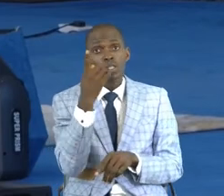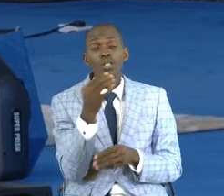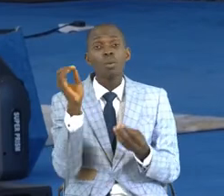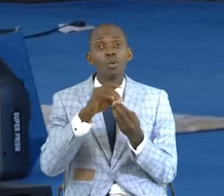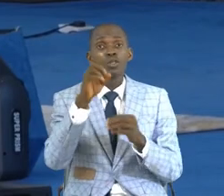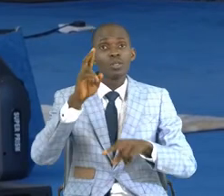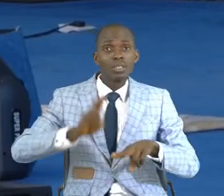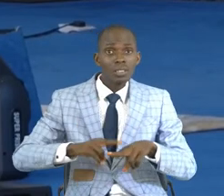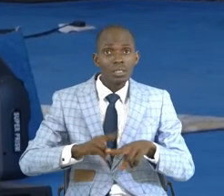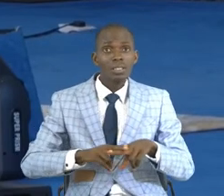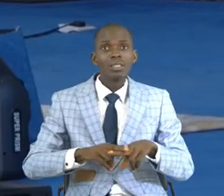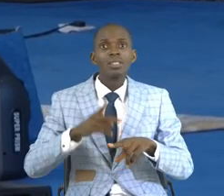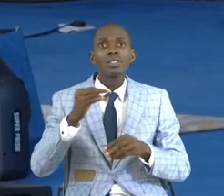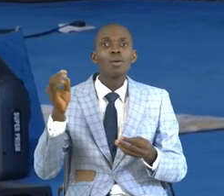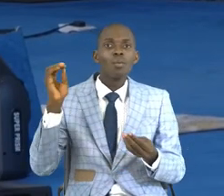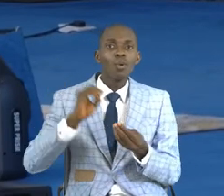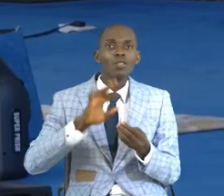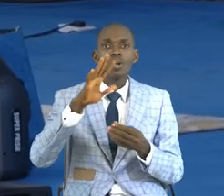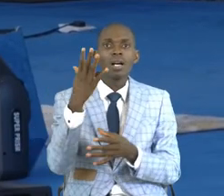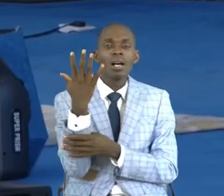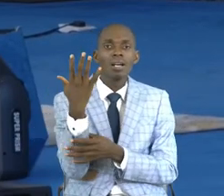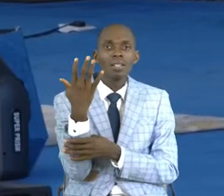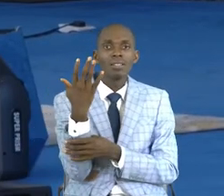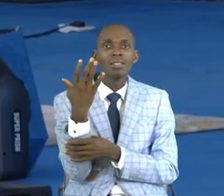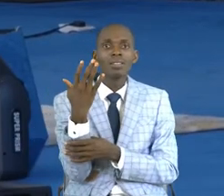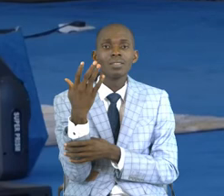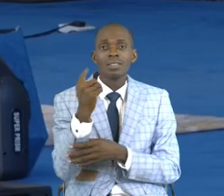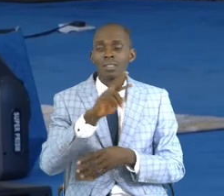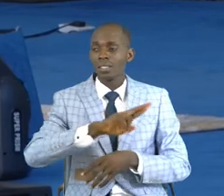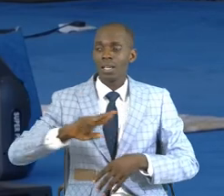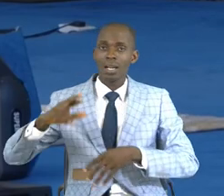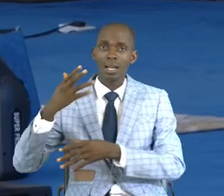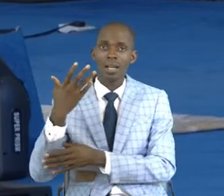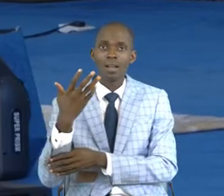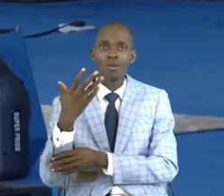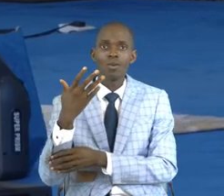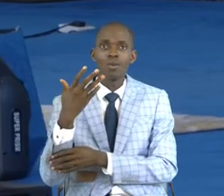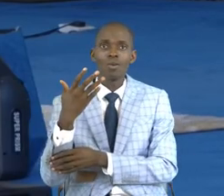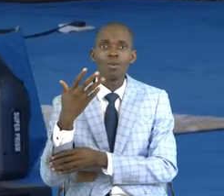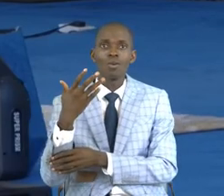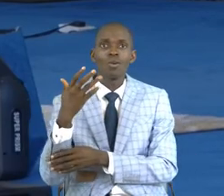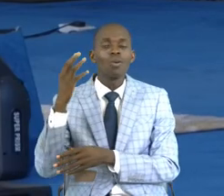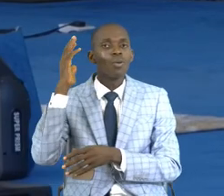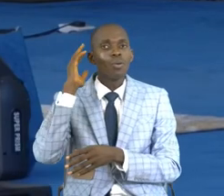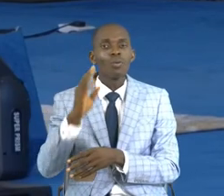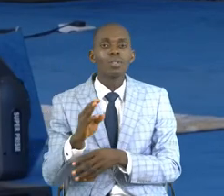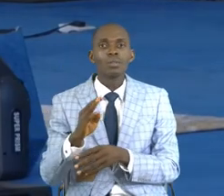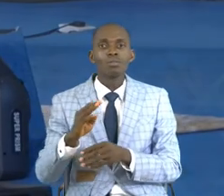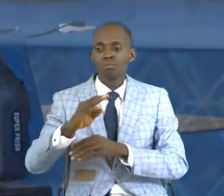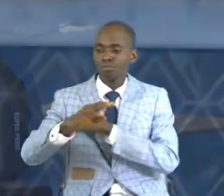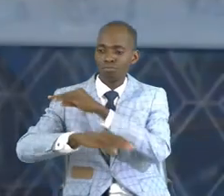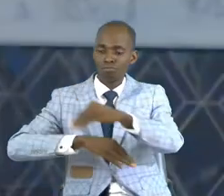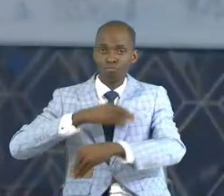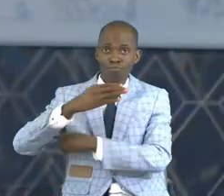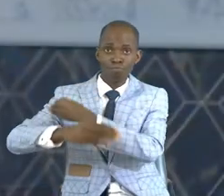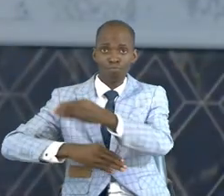like when you hang your hand, your right hand, with a bandage for 1 week,